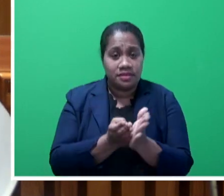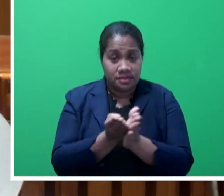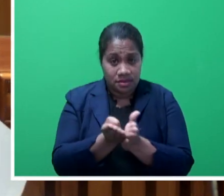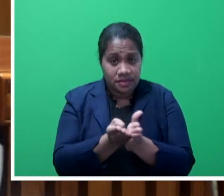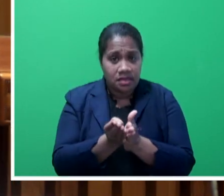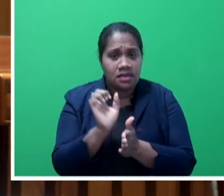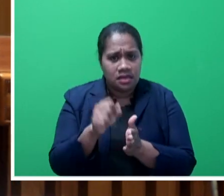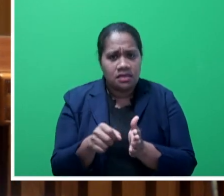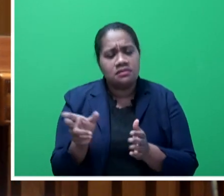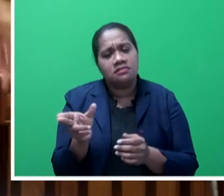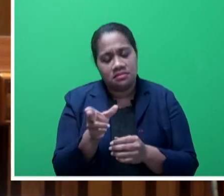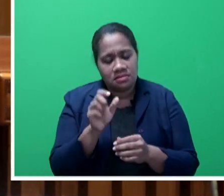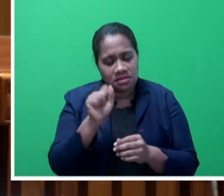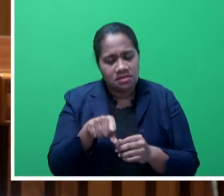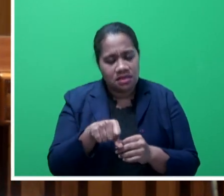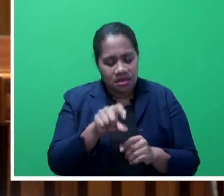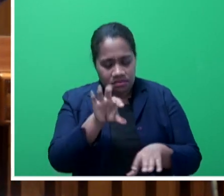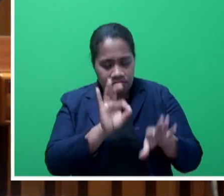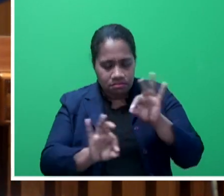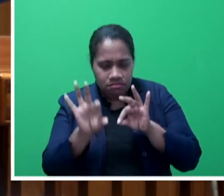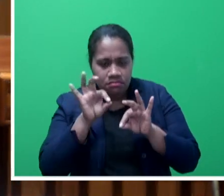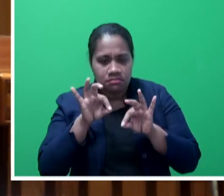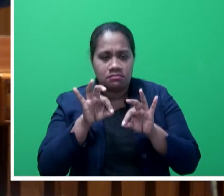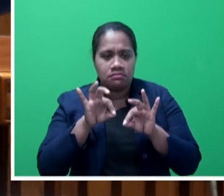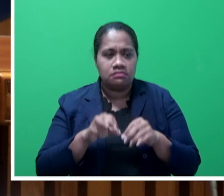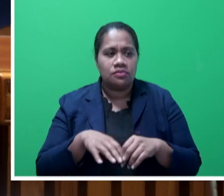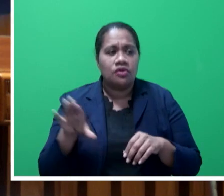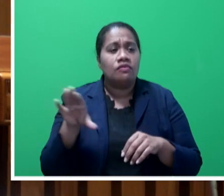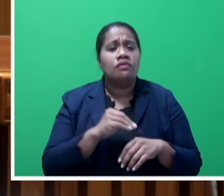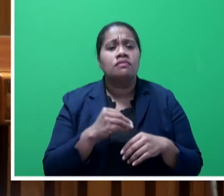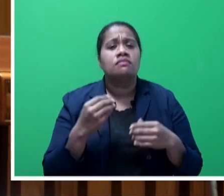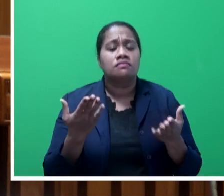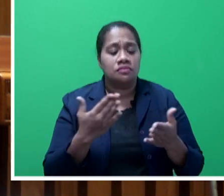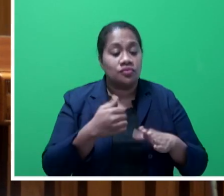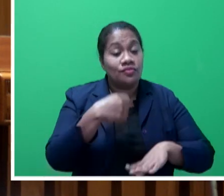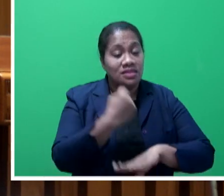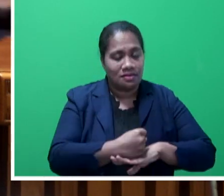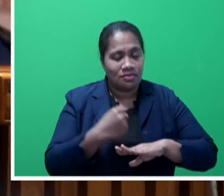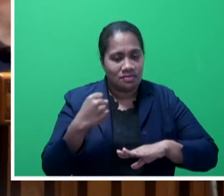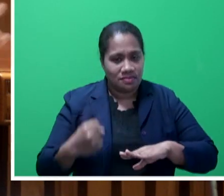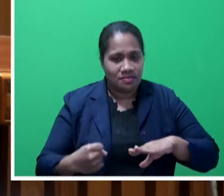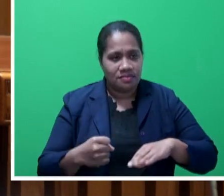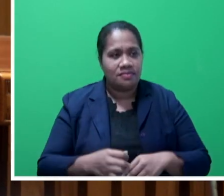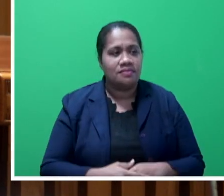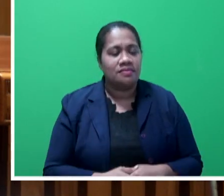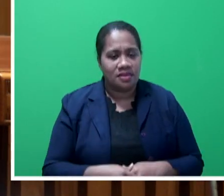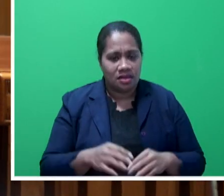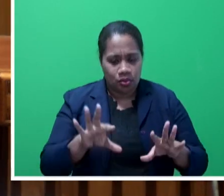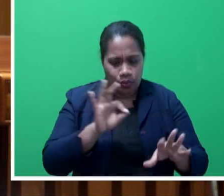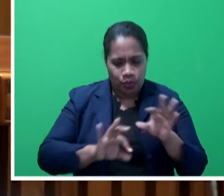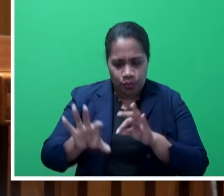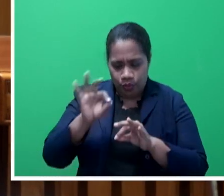does randomly selects recruitments that are taken across the government, and then does an audit to see whether